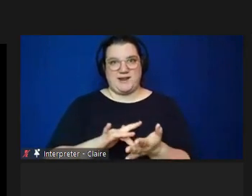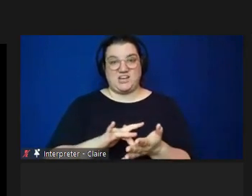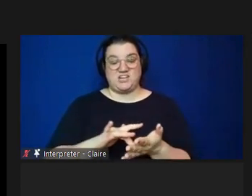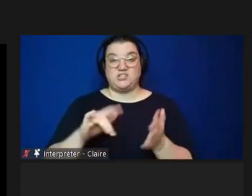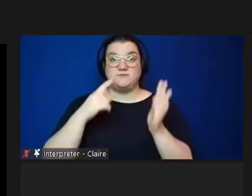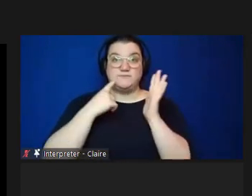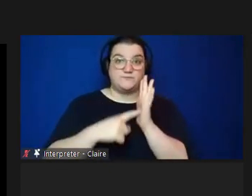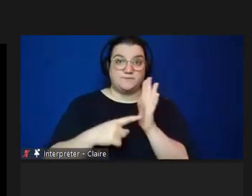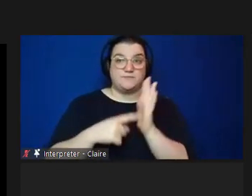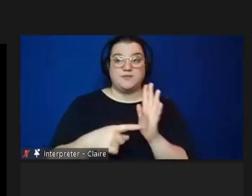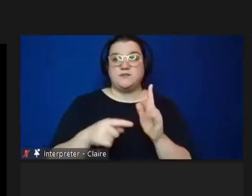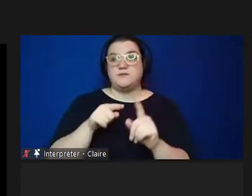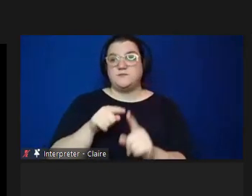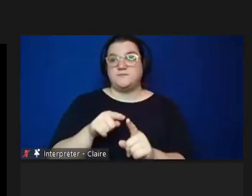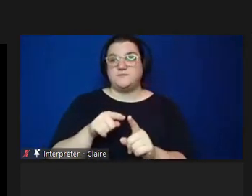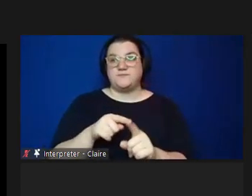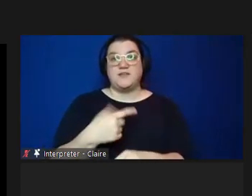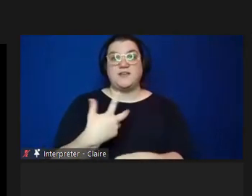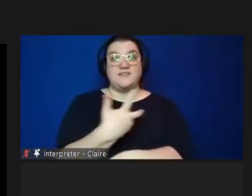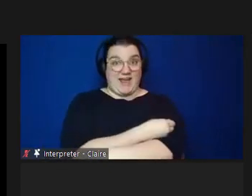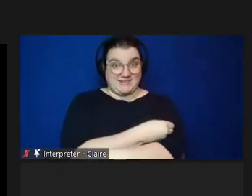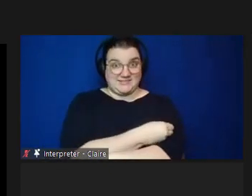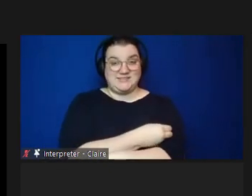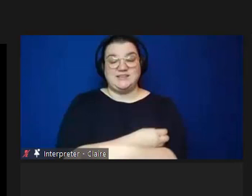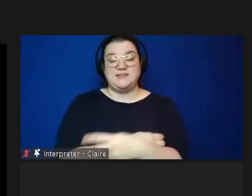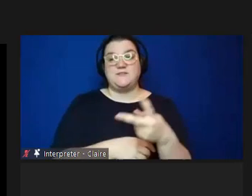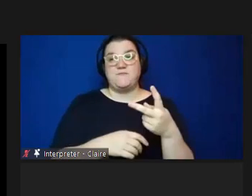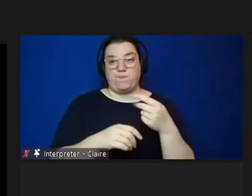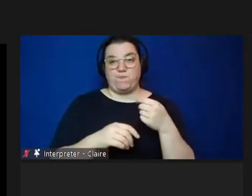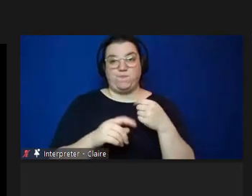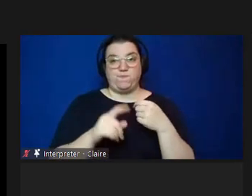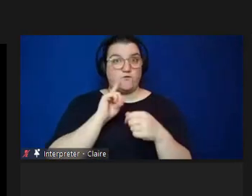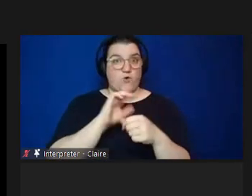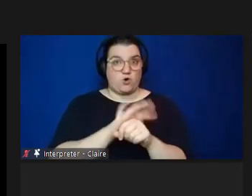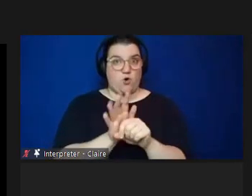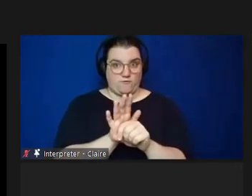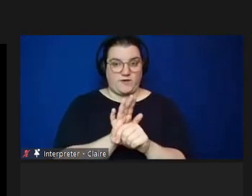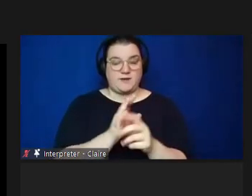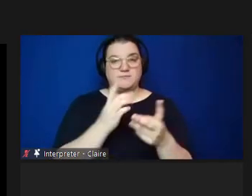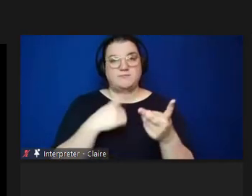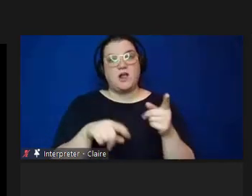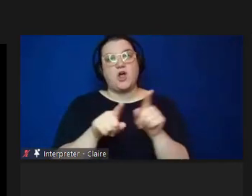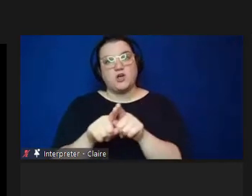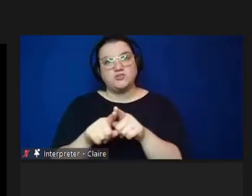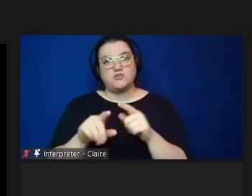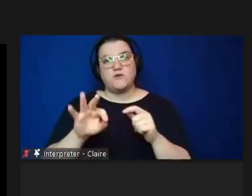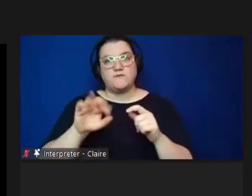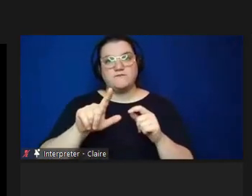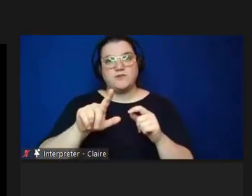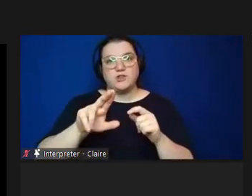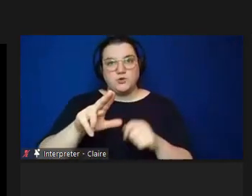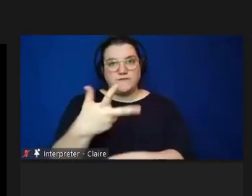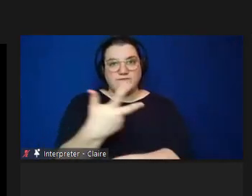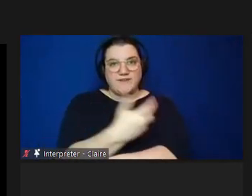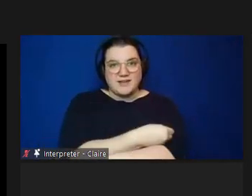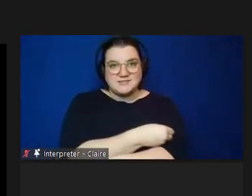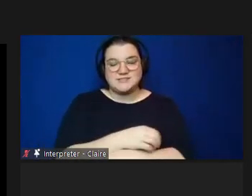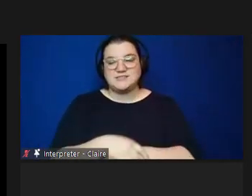as the vaccine for COVID, but also flu